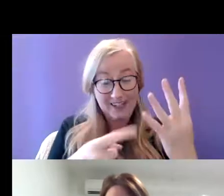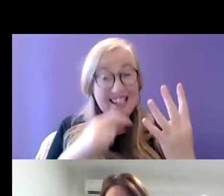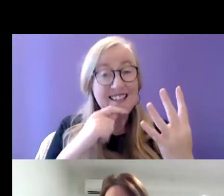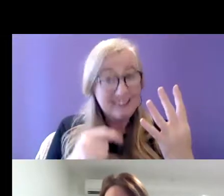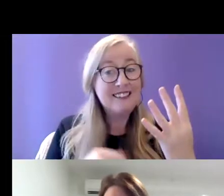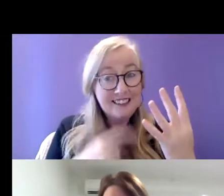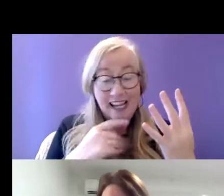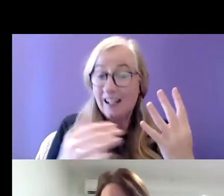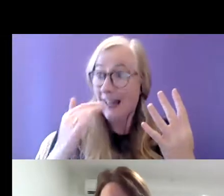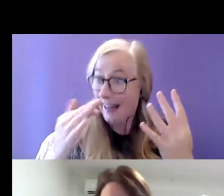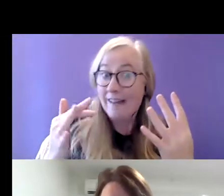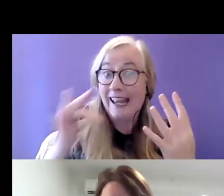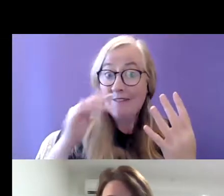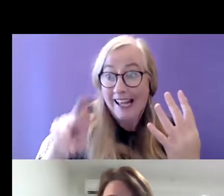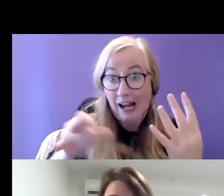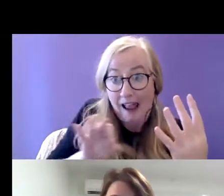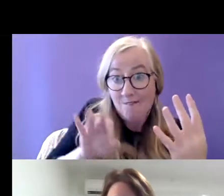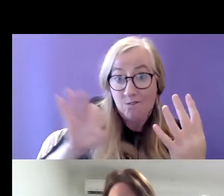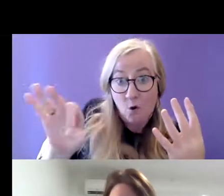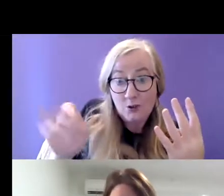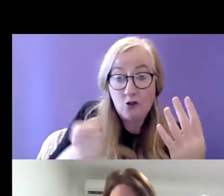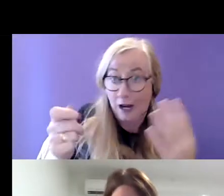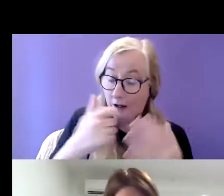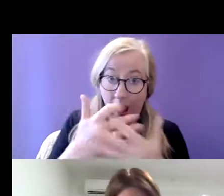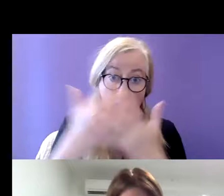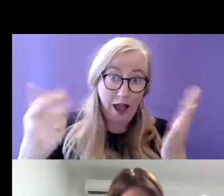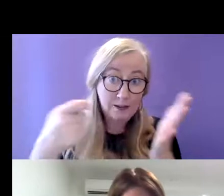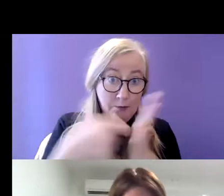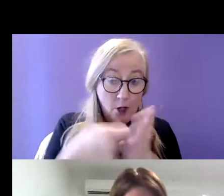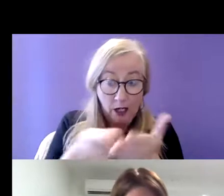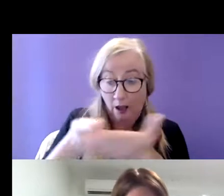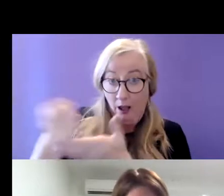even if you work, you can't afford to pay the rent because it was a lot of money to pay the rent.